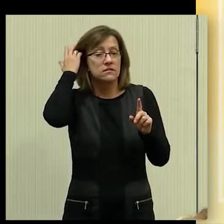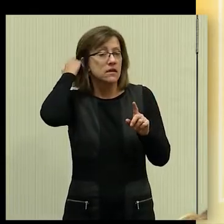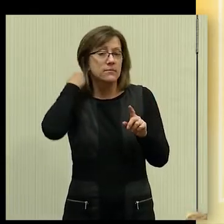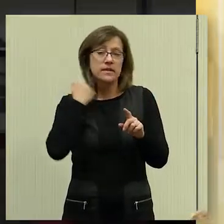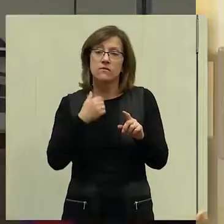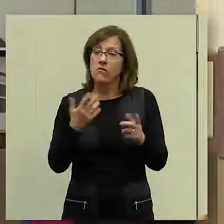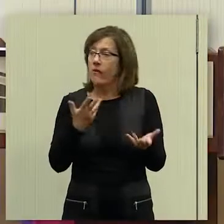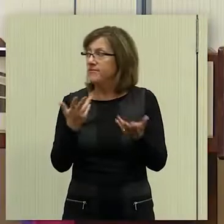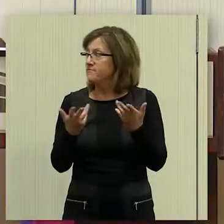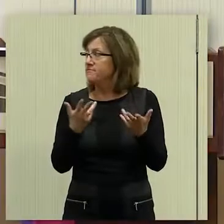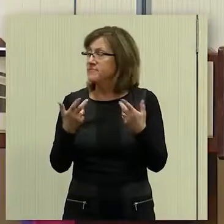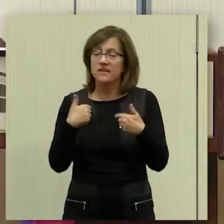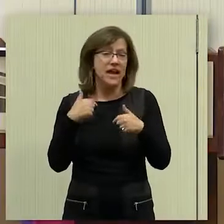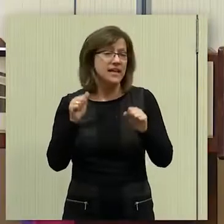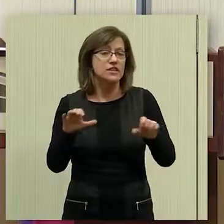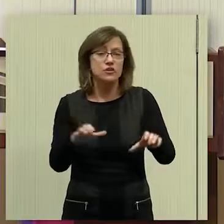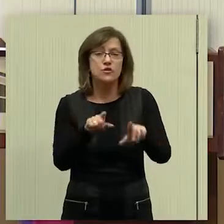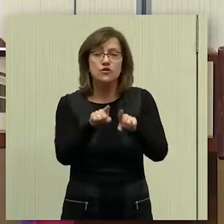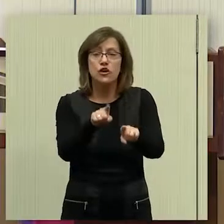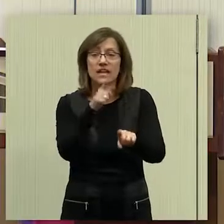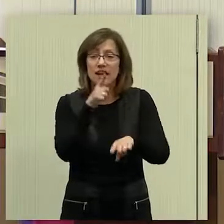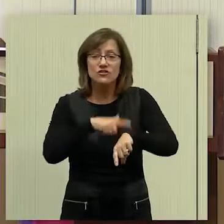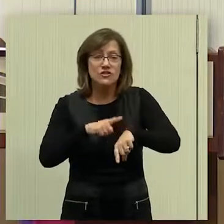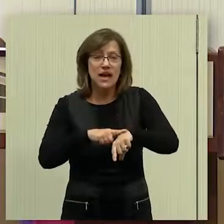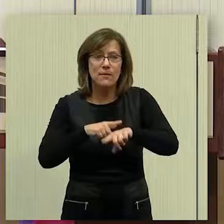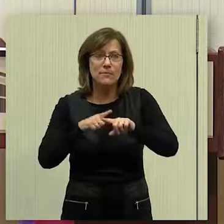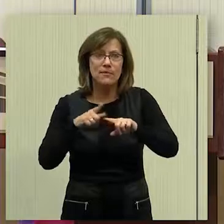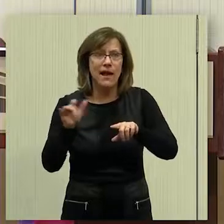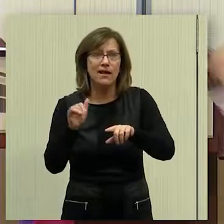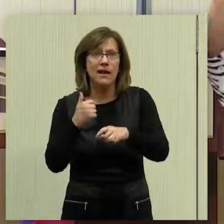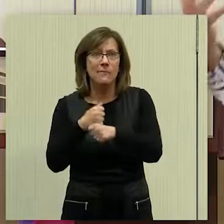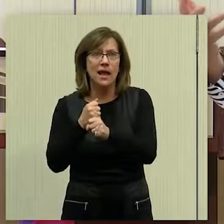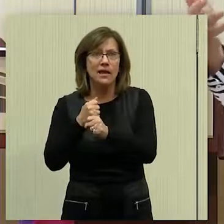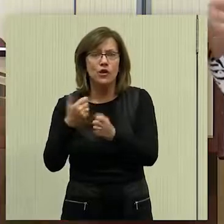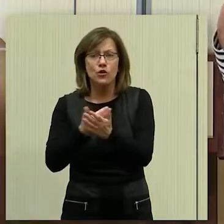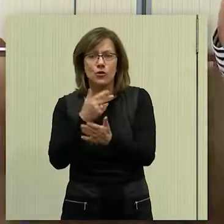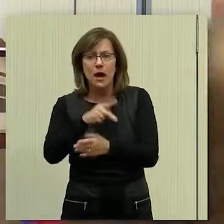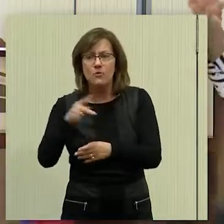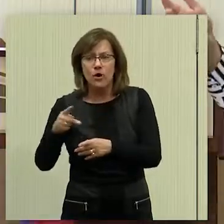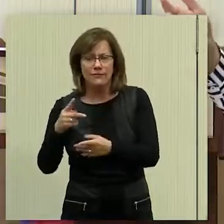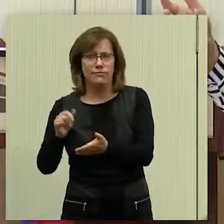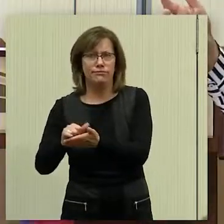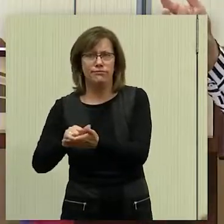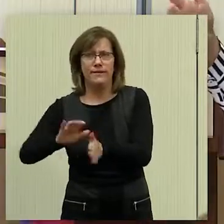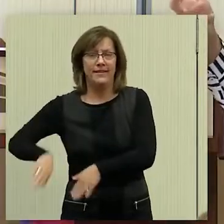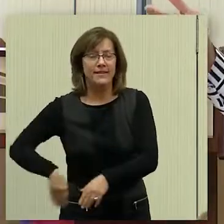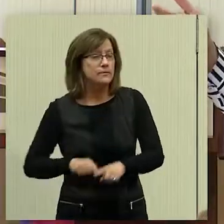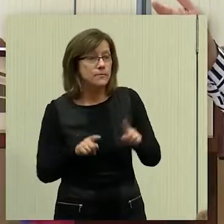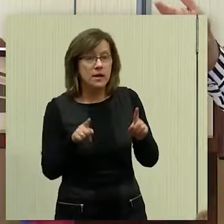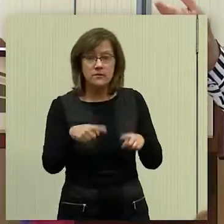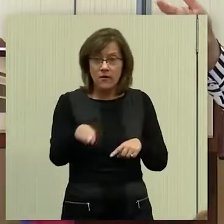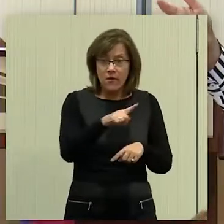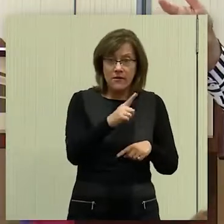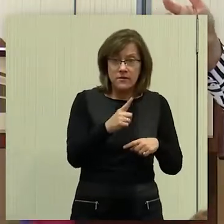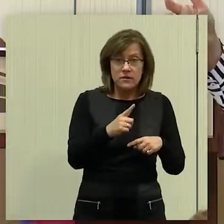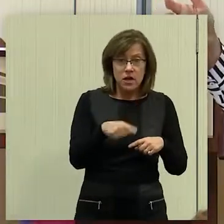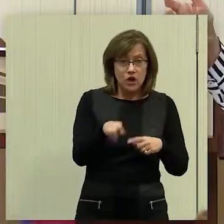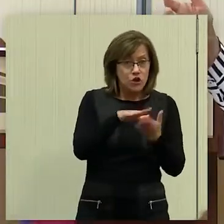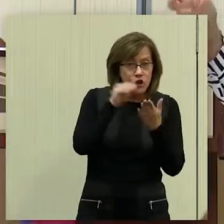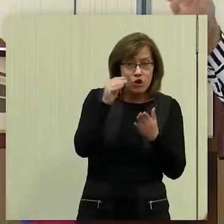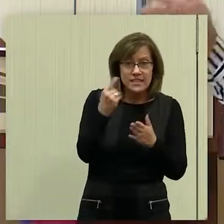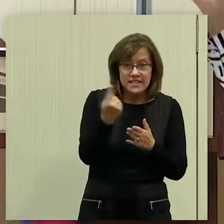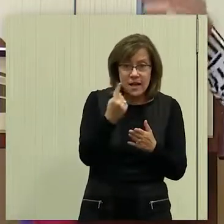something that's totally impossible? Is it going okay? Are you getting a couple ideas that you'll walk away with?